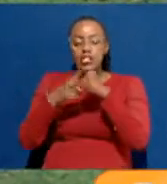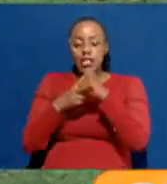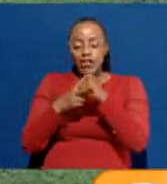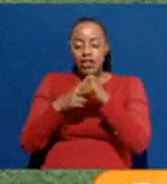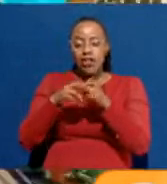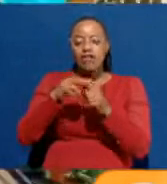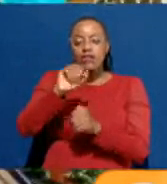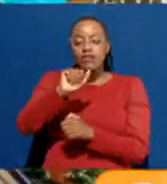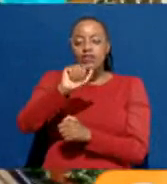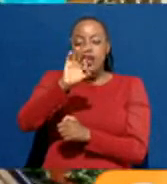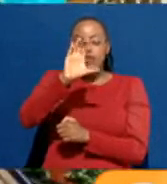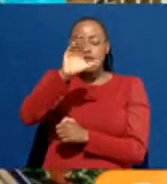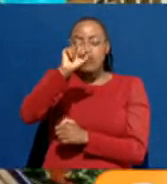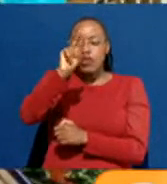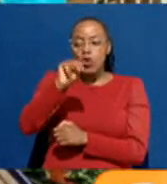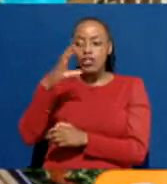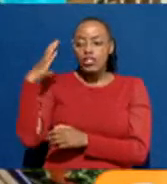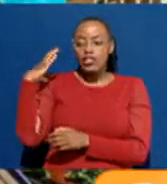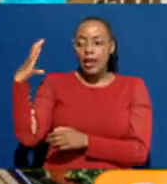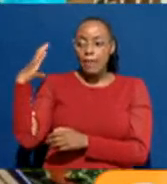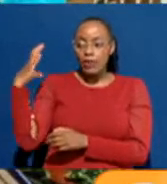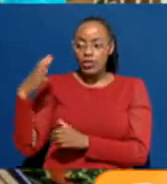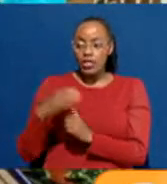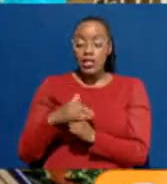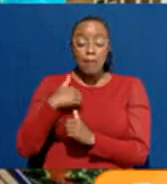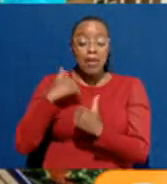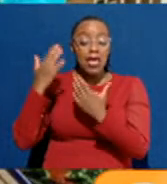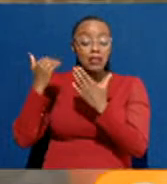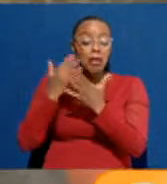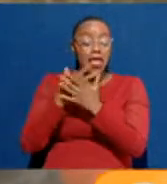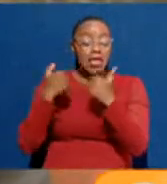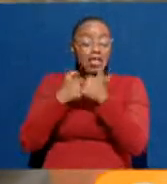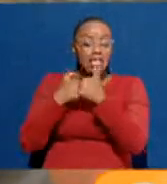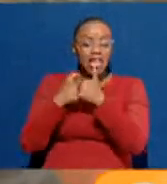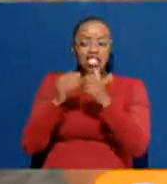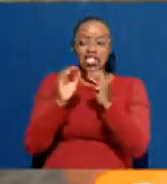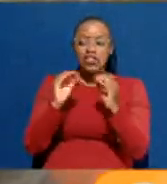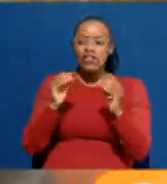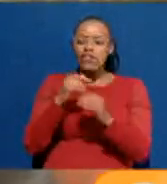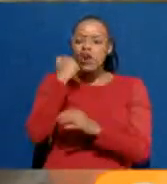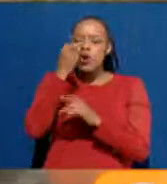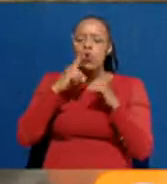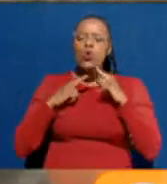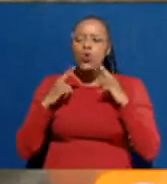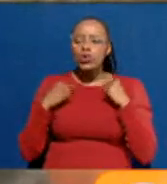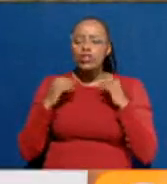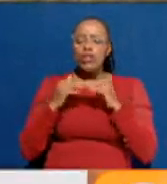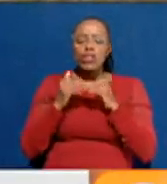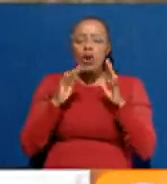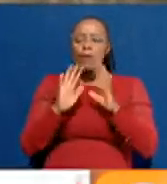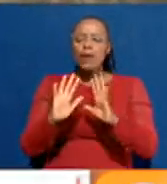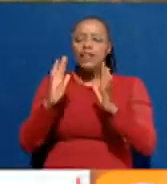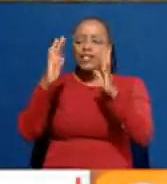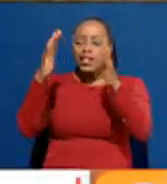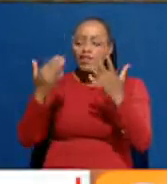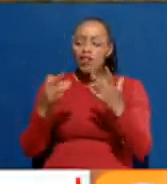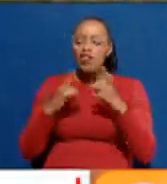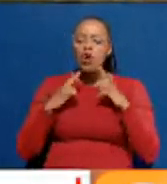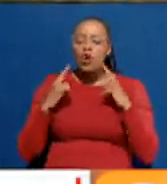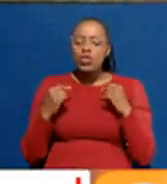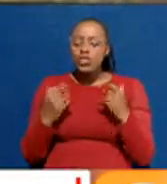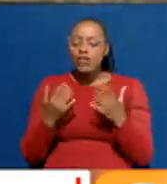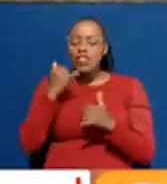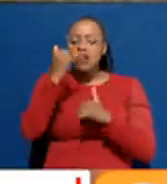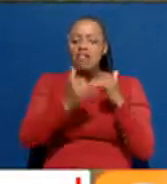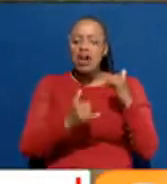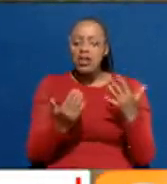2027 AFCON Championship. So I don't expect any challenge. People are asking, so who will host the opening ceremony? Yes. So who will host the final?